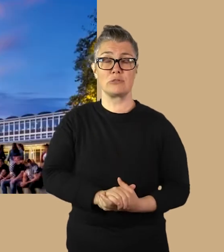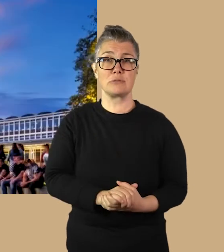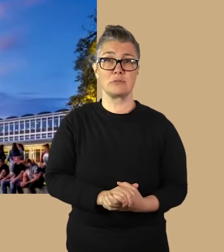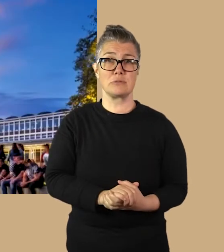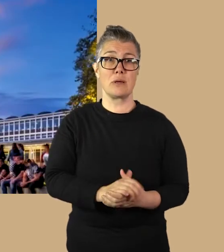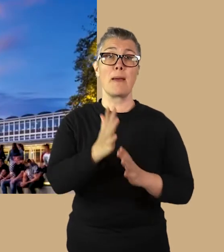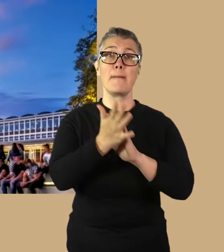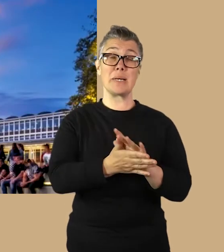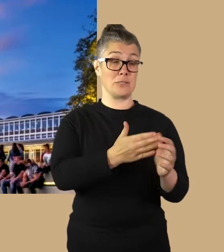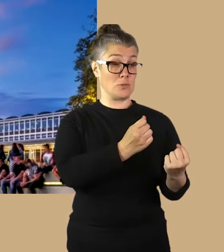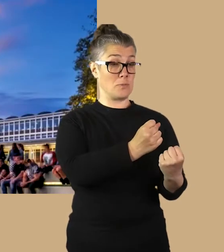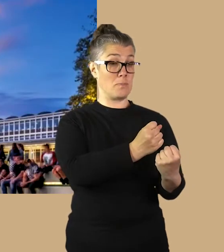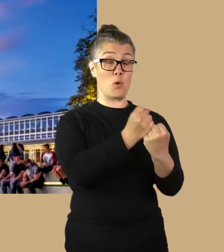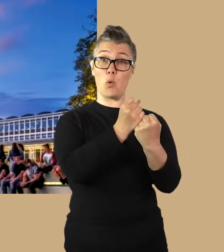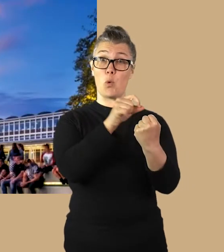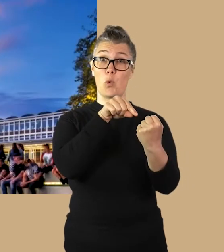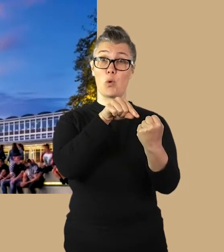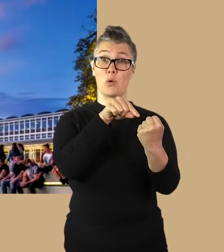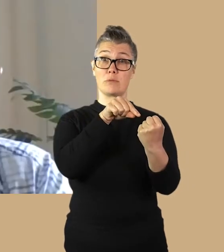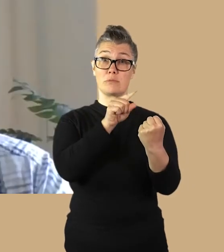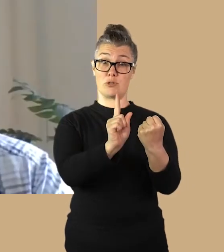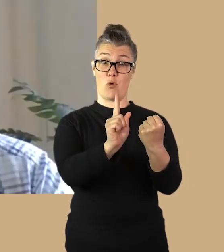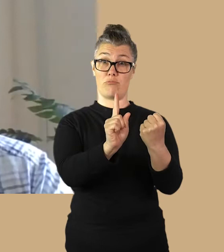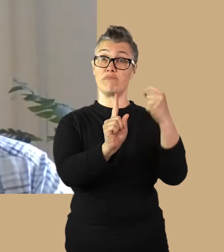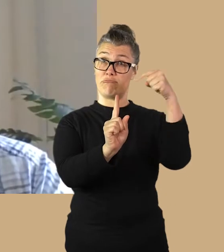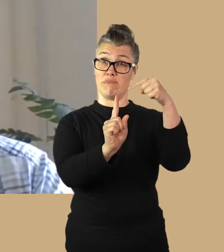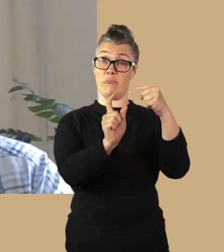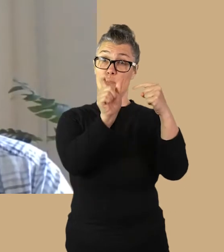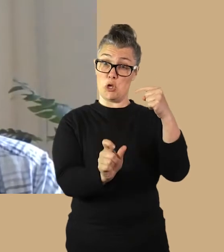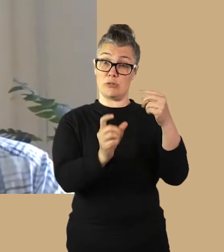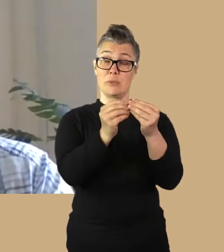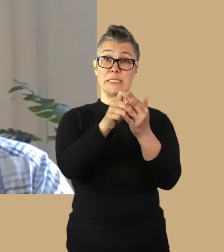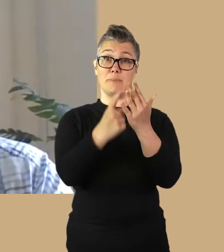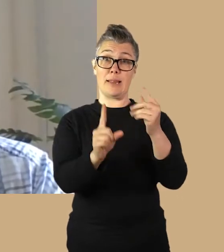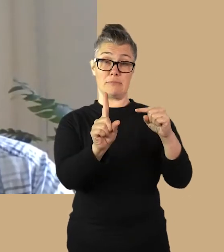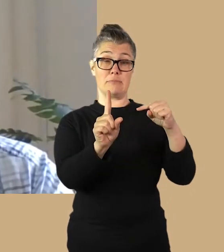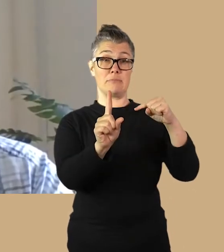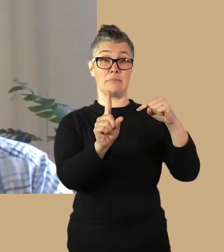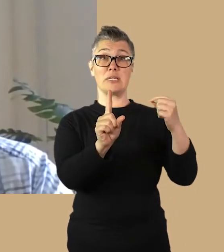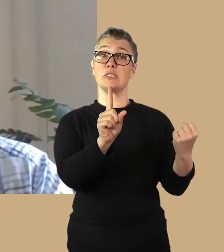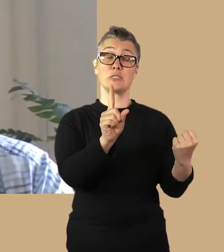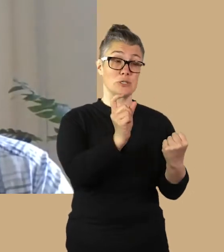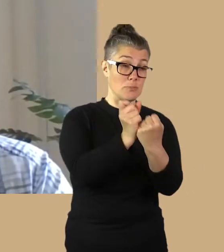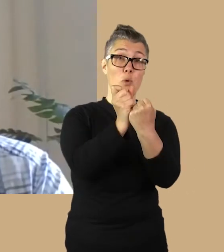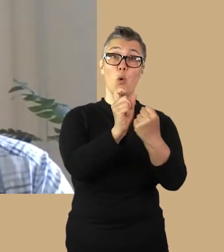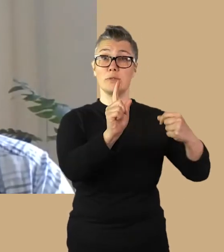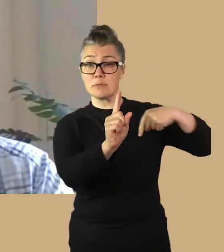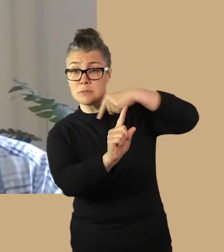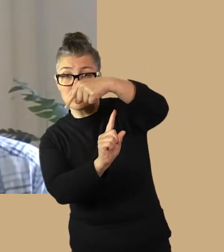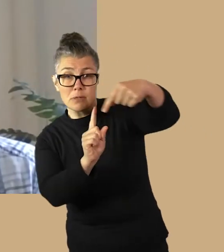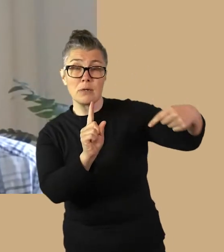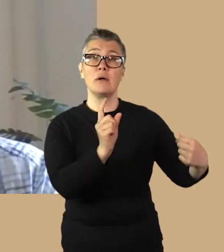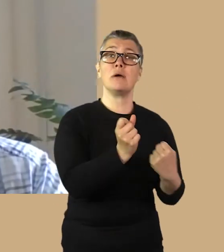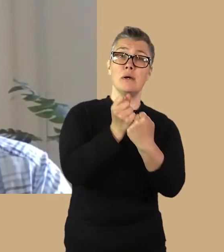Yes. where the supports around a person with a disability is important